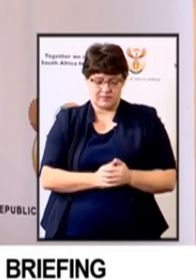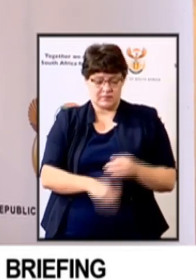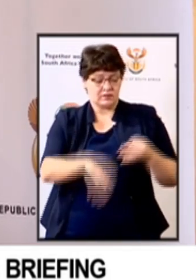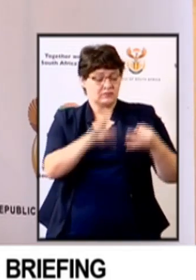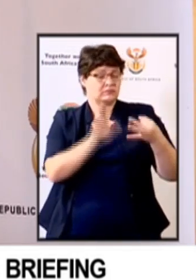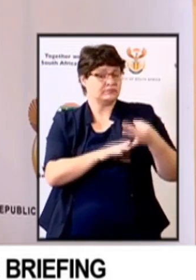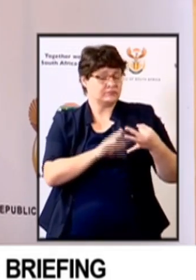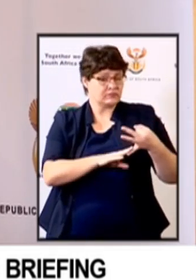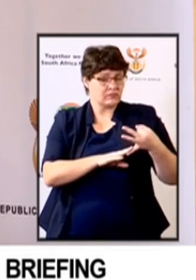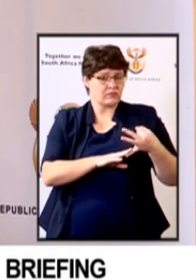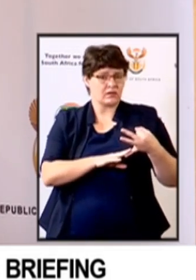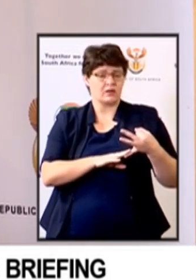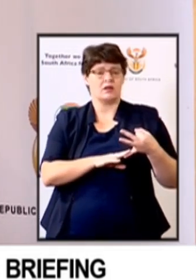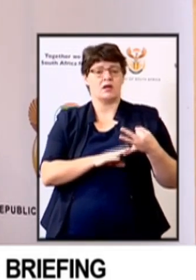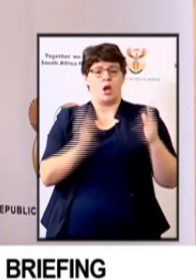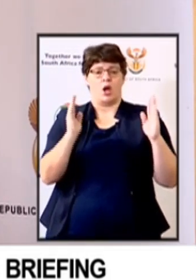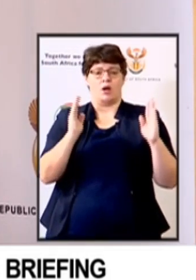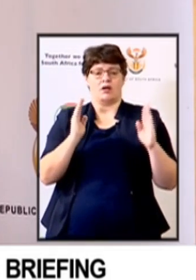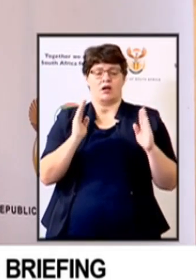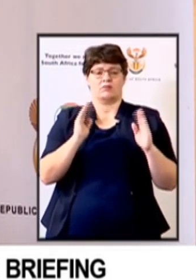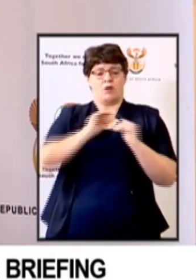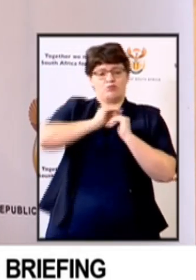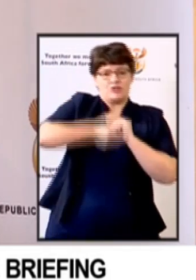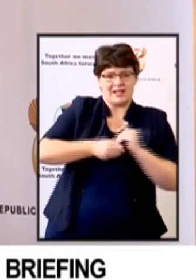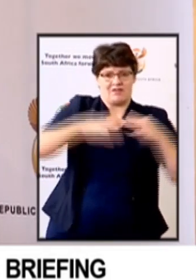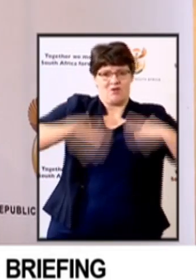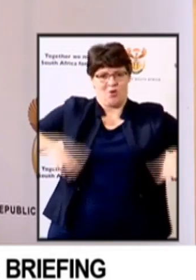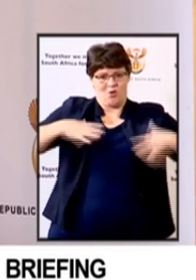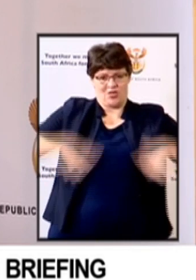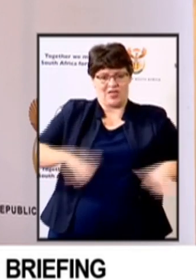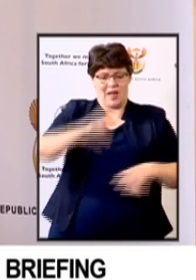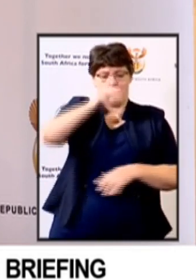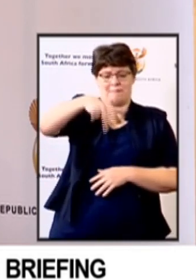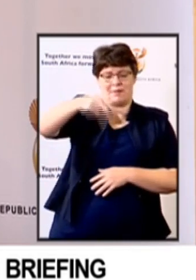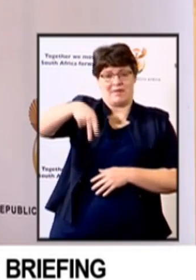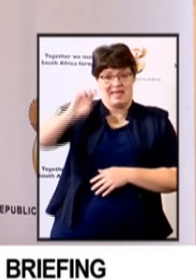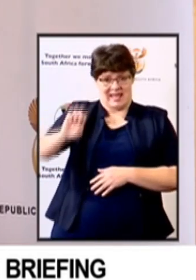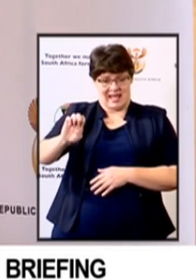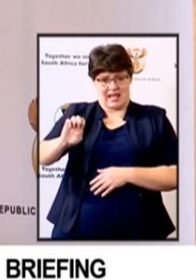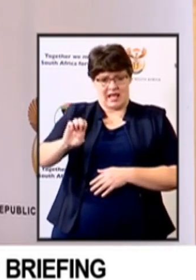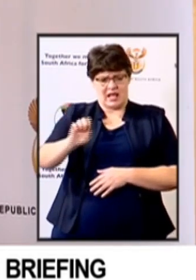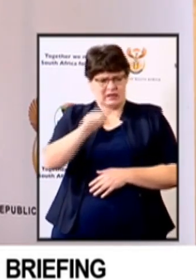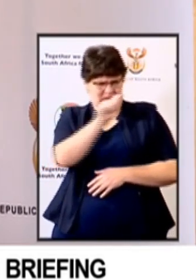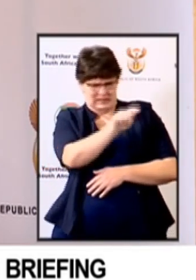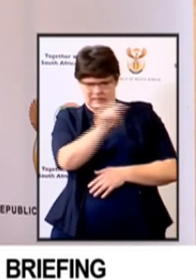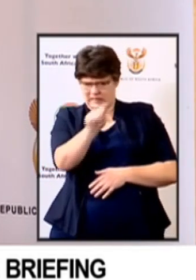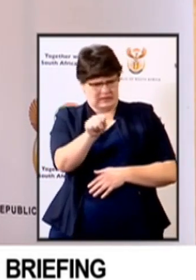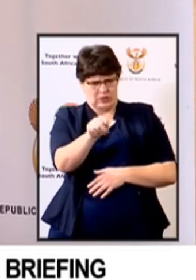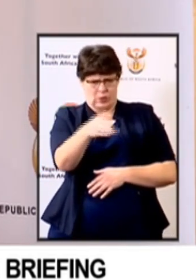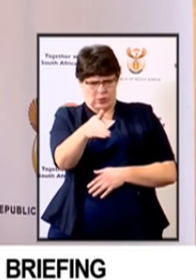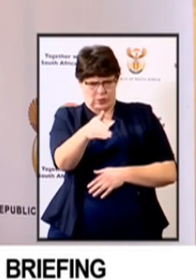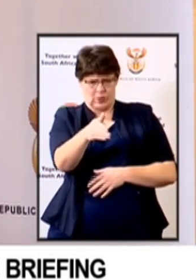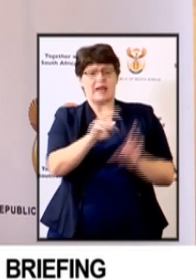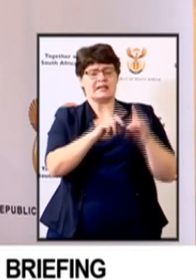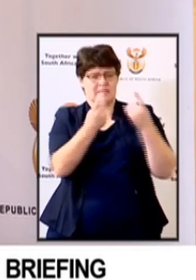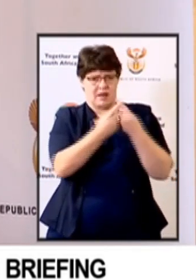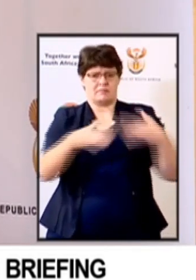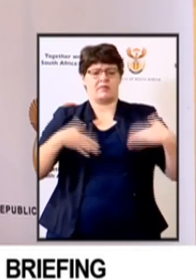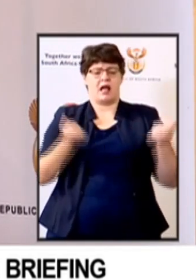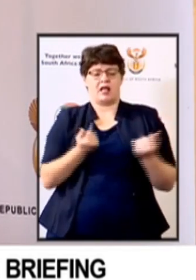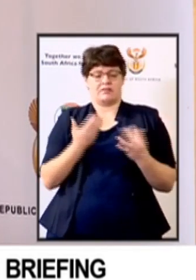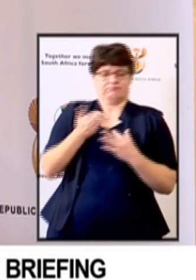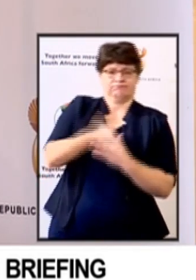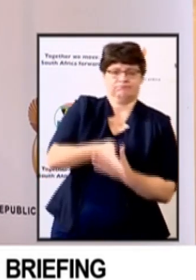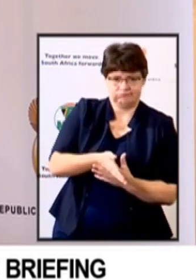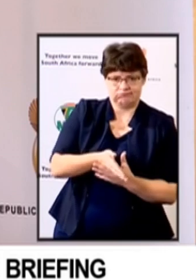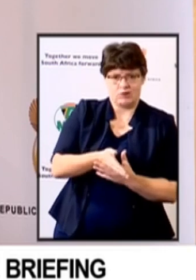PPEs remain a concern in some areas and is receiving the attention of the Department of Health to